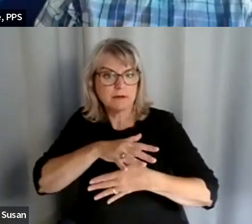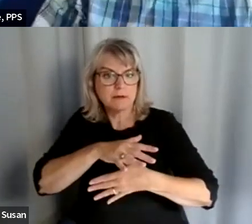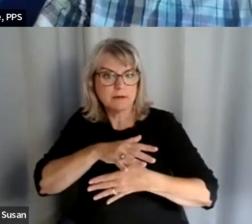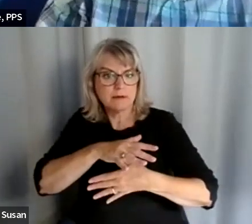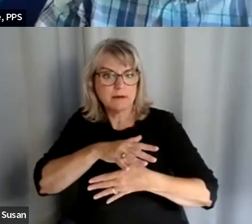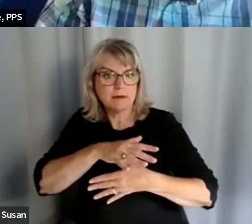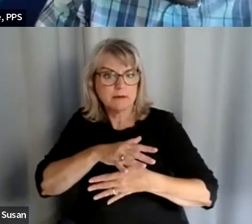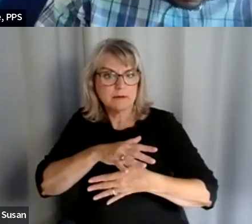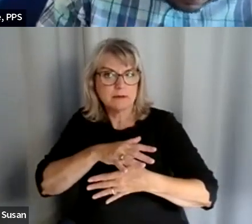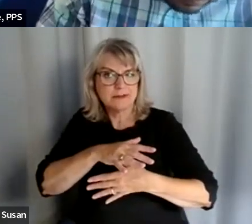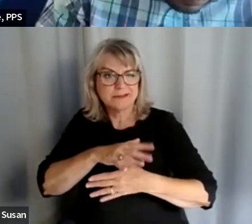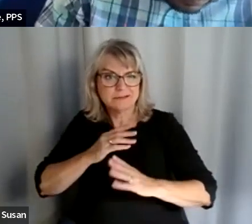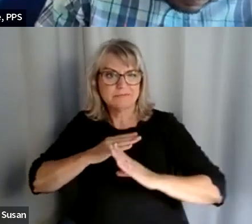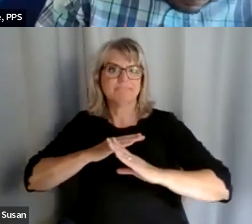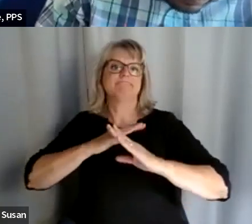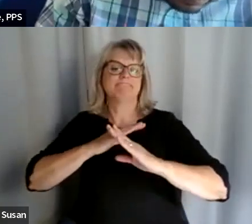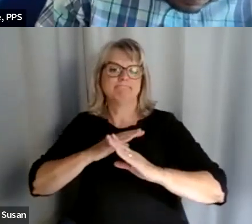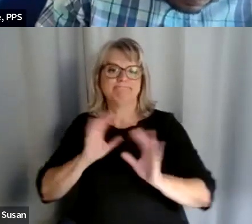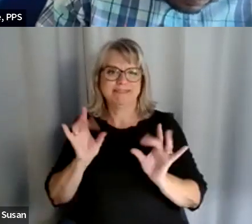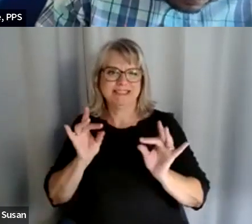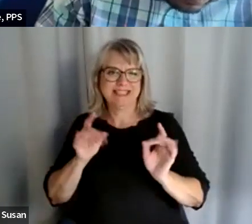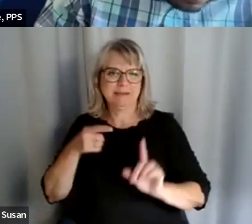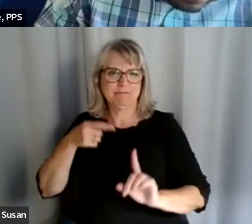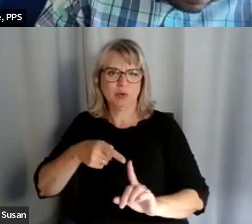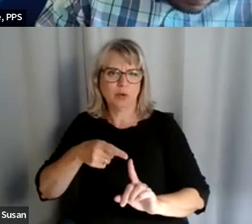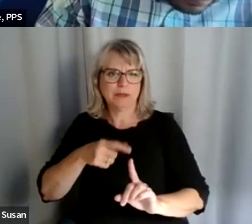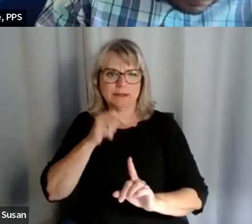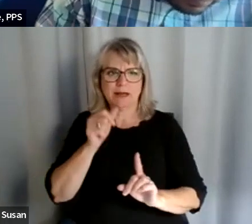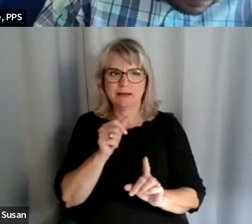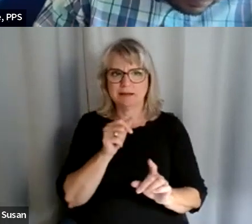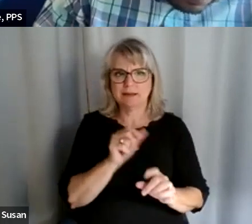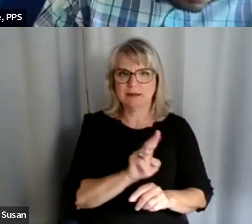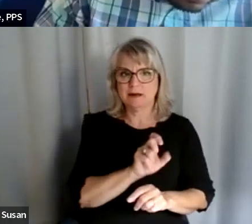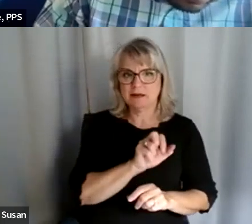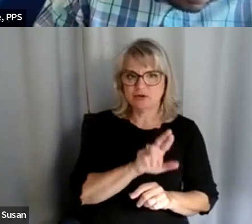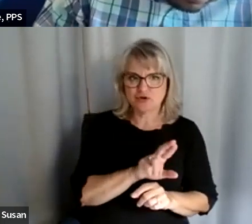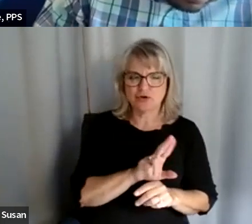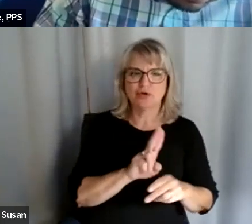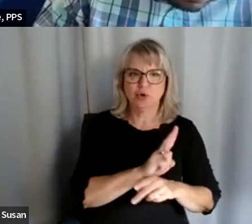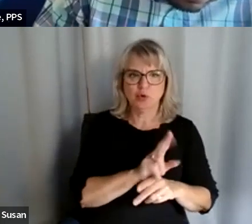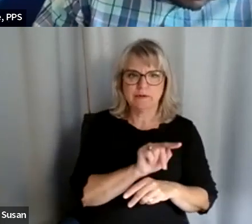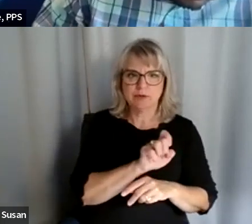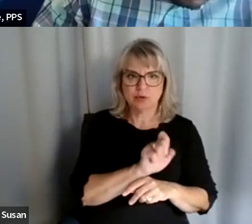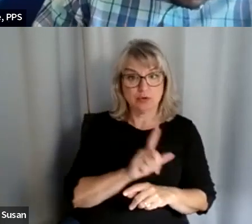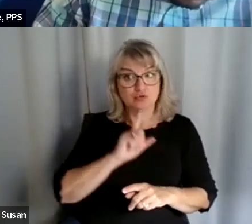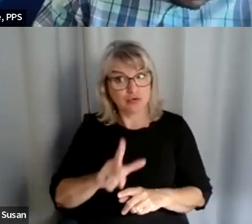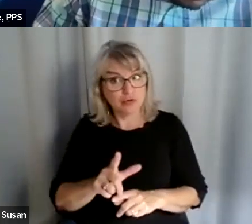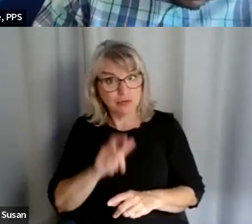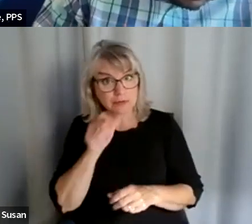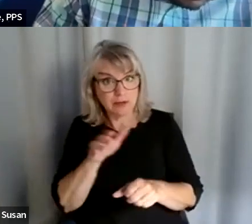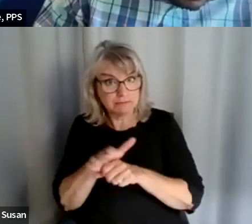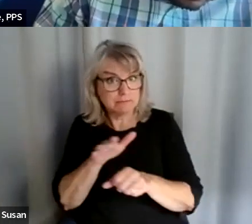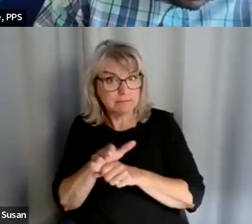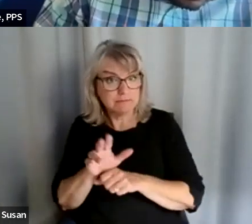the primary sticking points wasn't necessarily the underutilization of these tools, although they are underutilized.